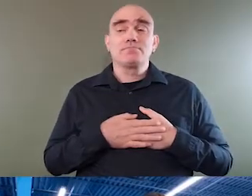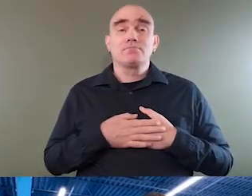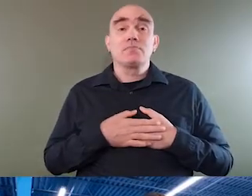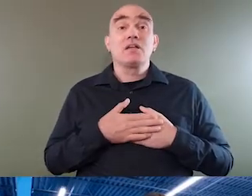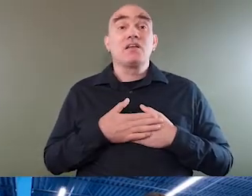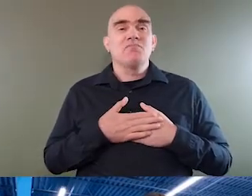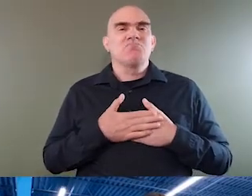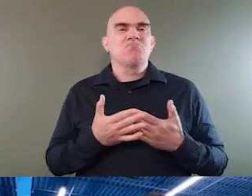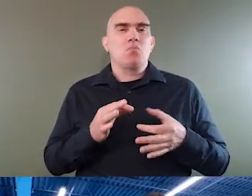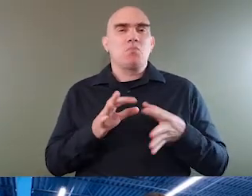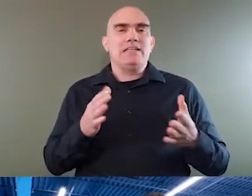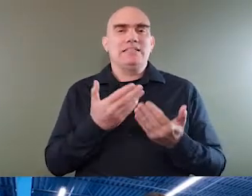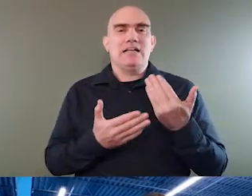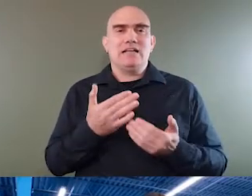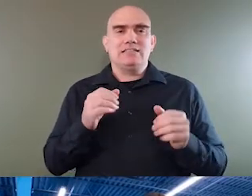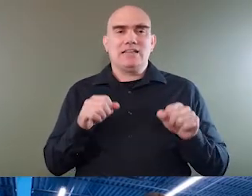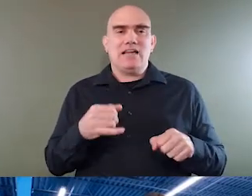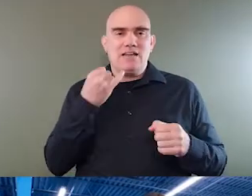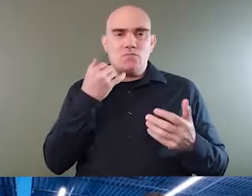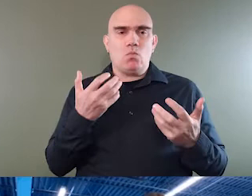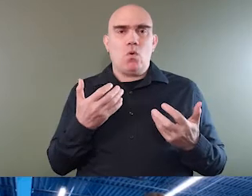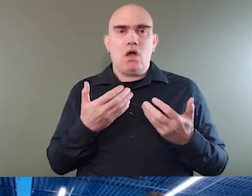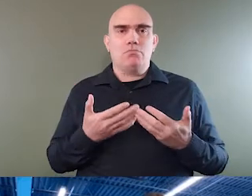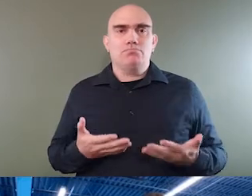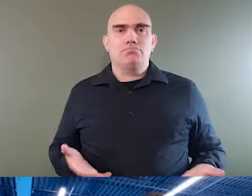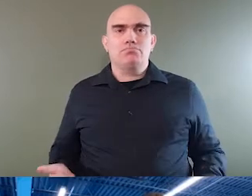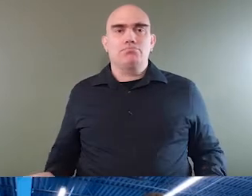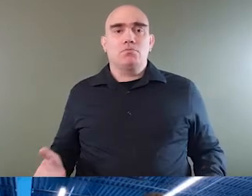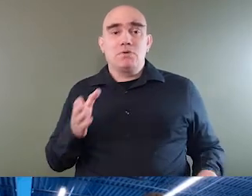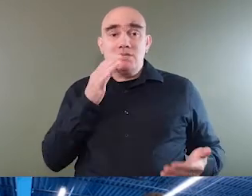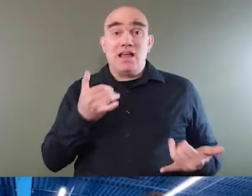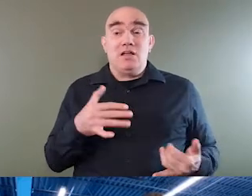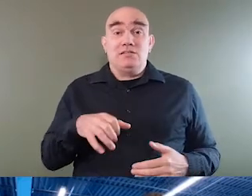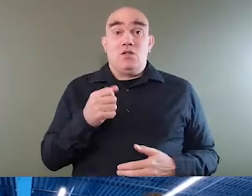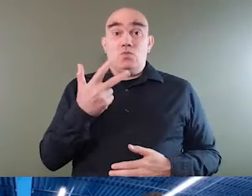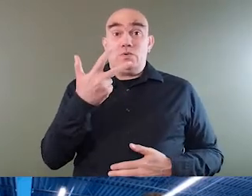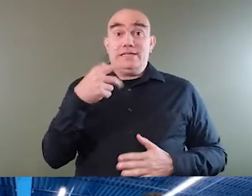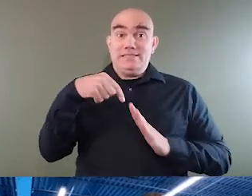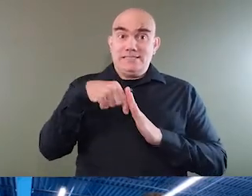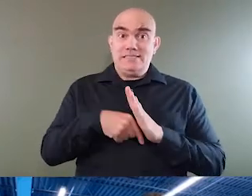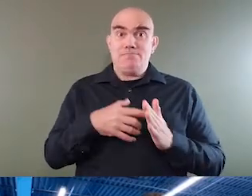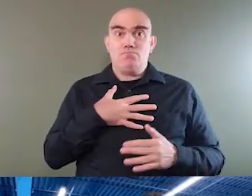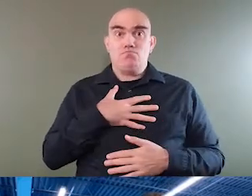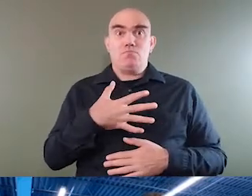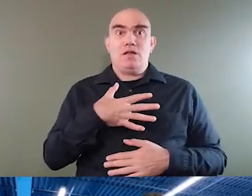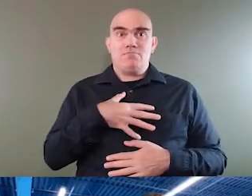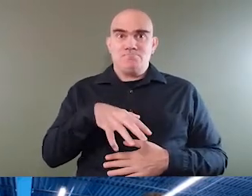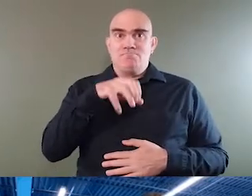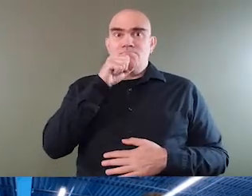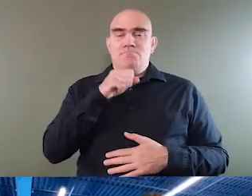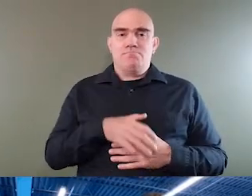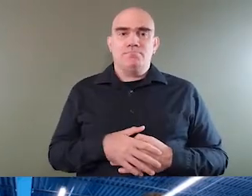release your hands if you want. We're going to take three deep breaths here.